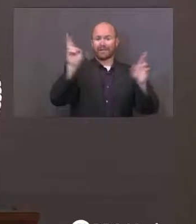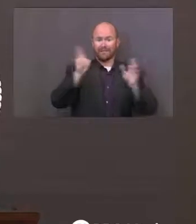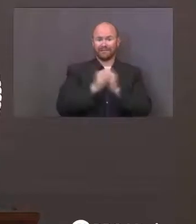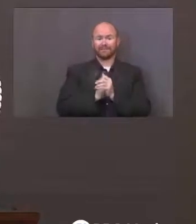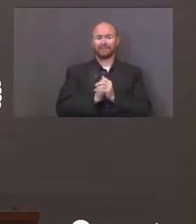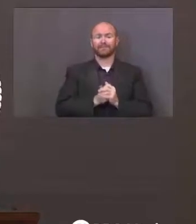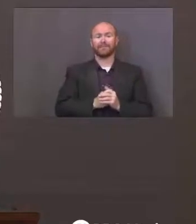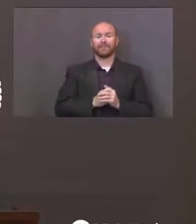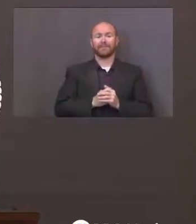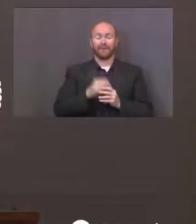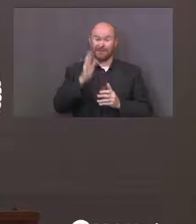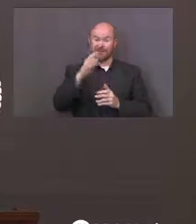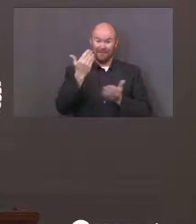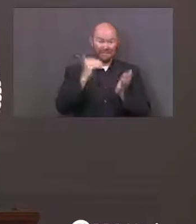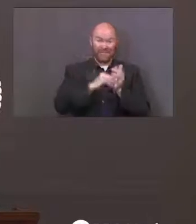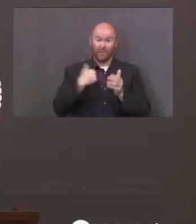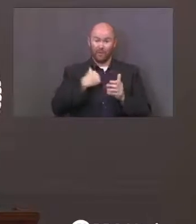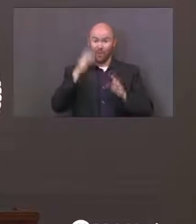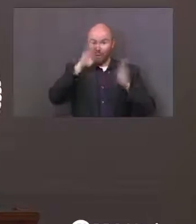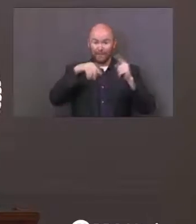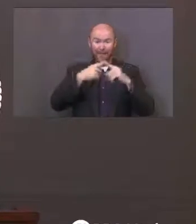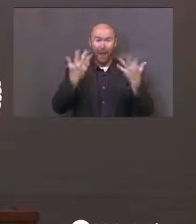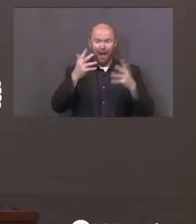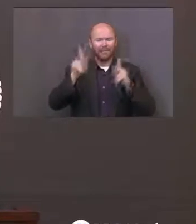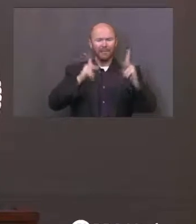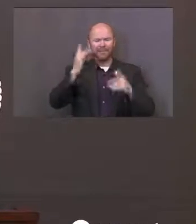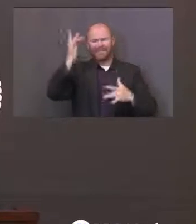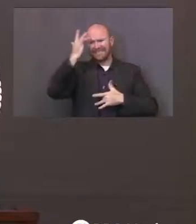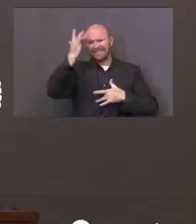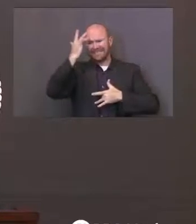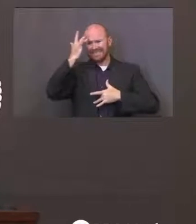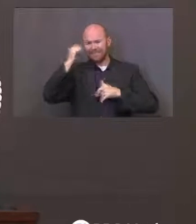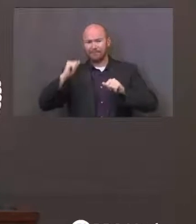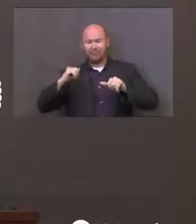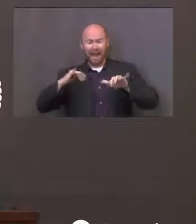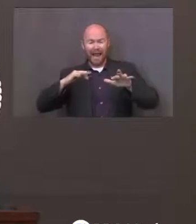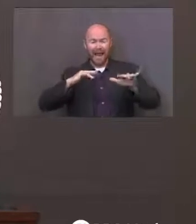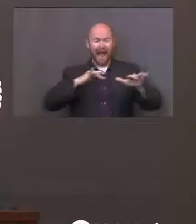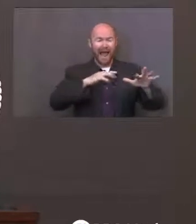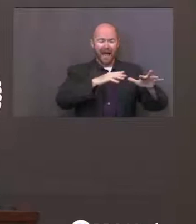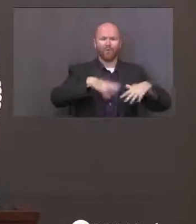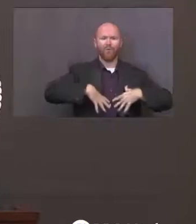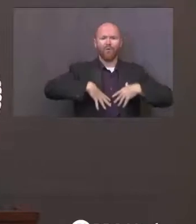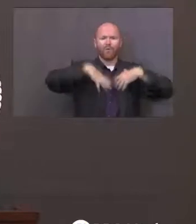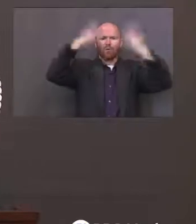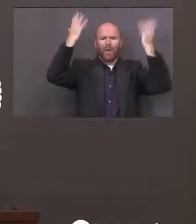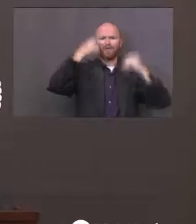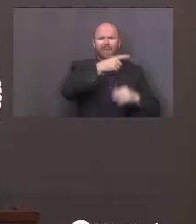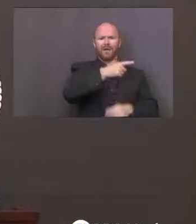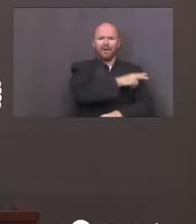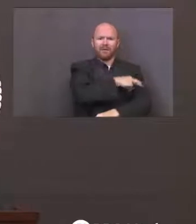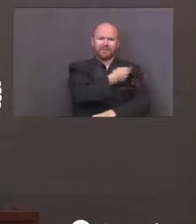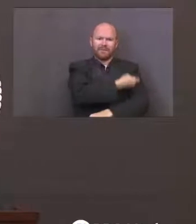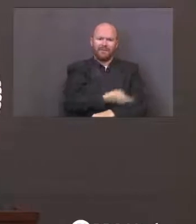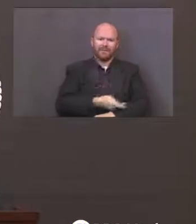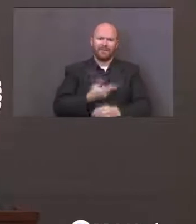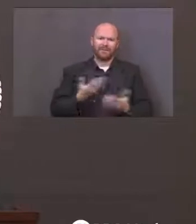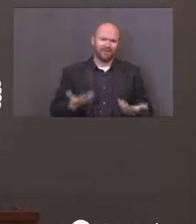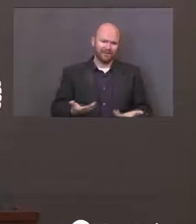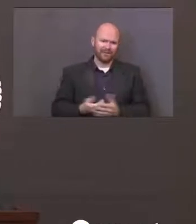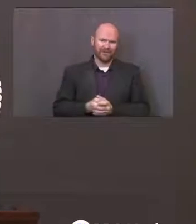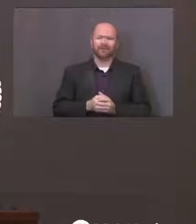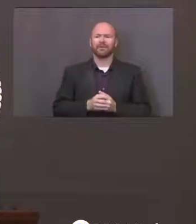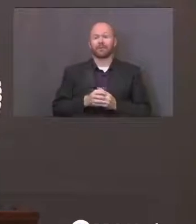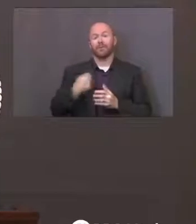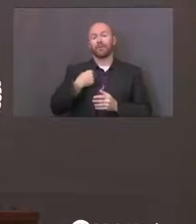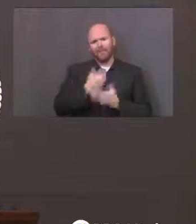deluge of people that were getting sick and heading into our medical facilities, doctors' offices, and some in the hospitals. We wanted to